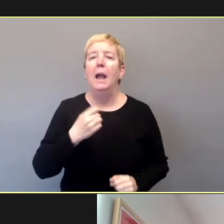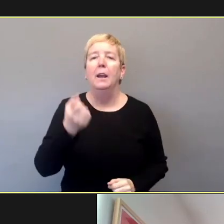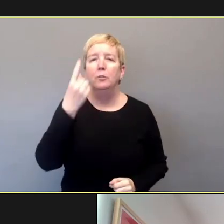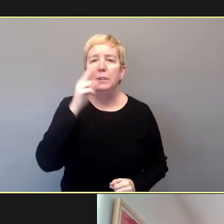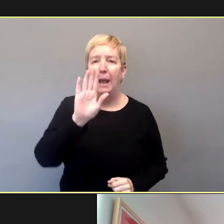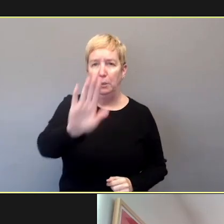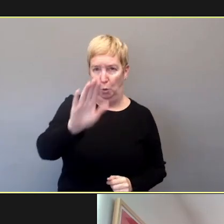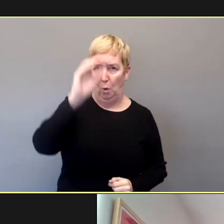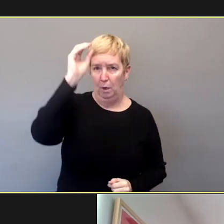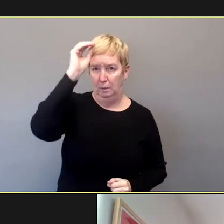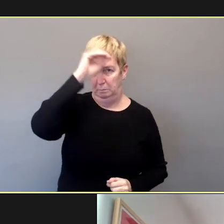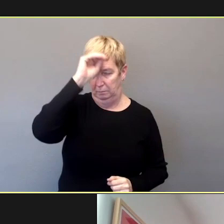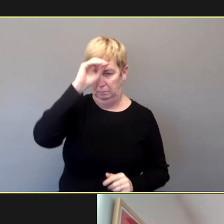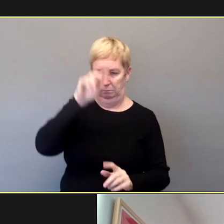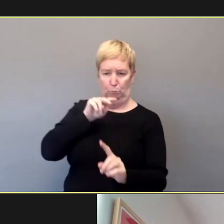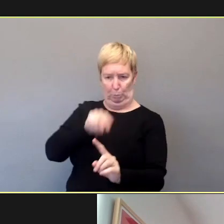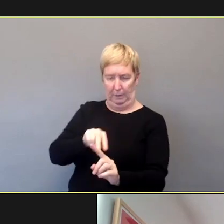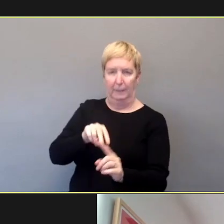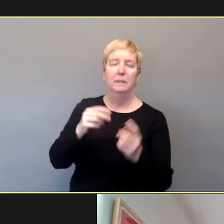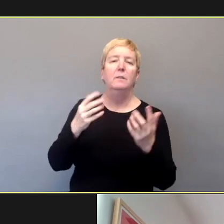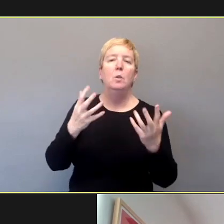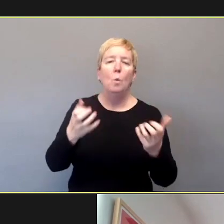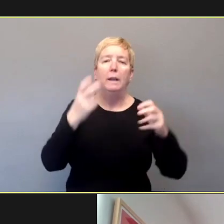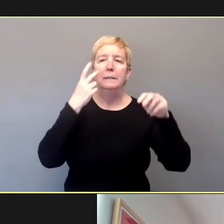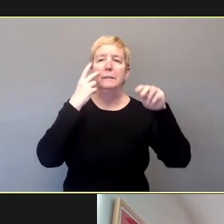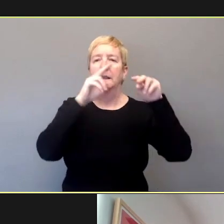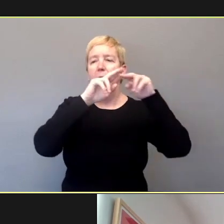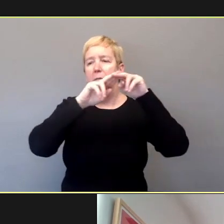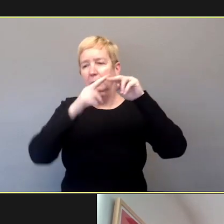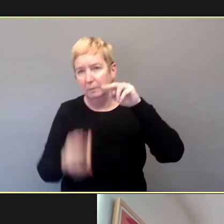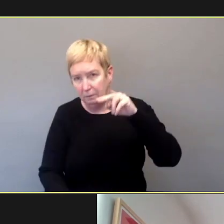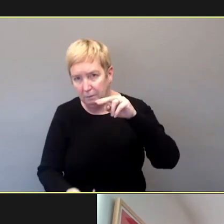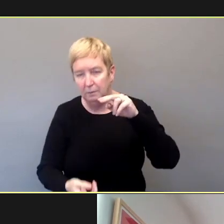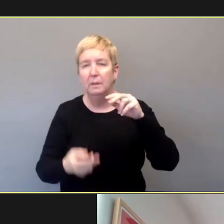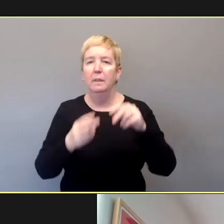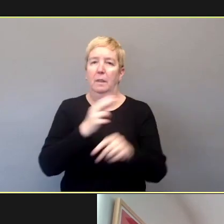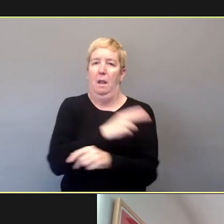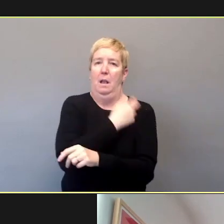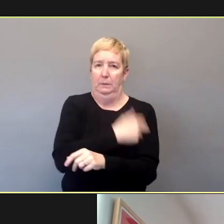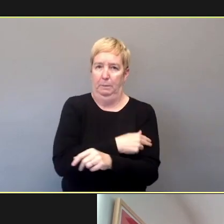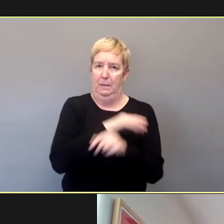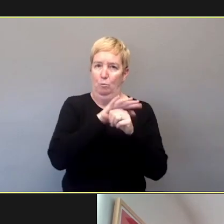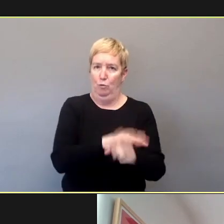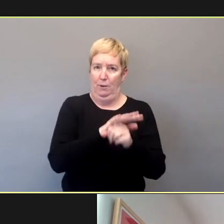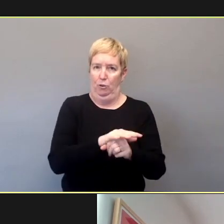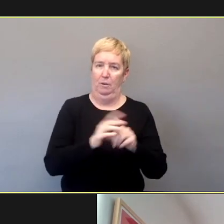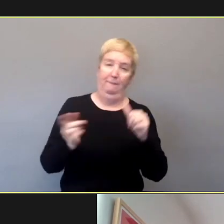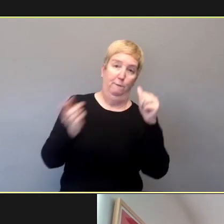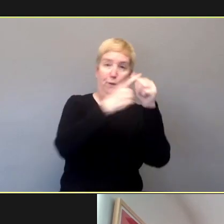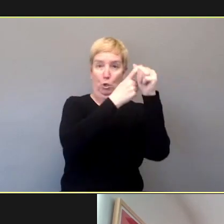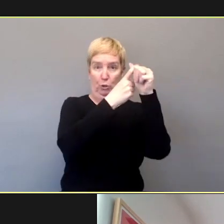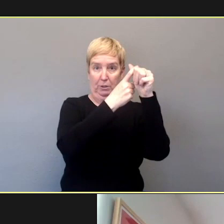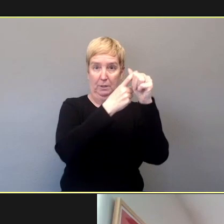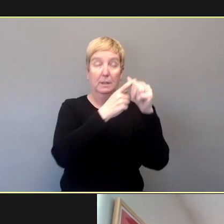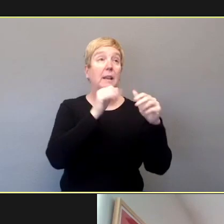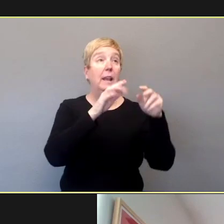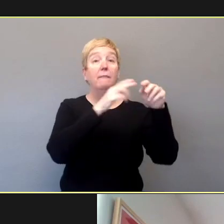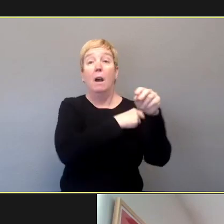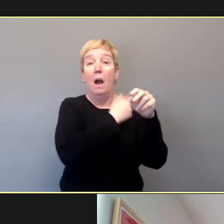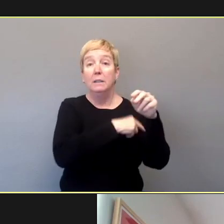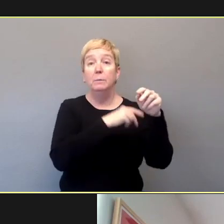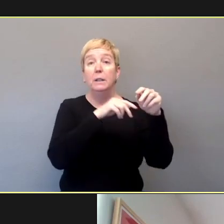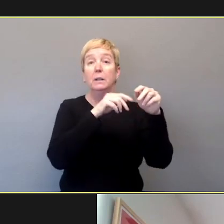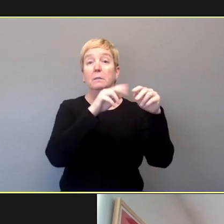with, you'd like to see a drop in the pressure on hospitals, if I'm understanding correctly, before New Mexico